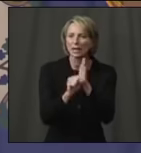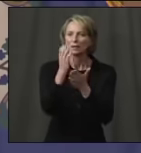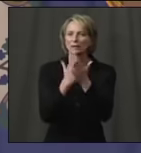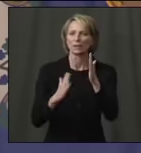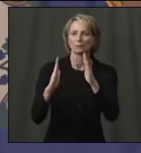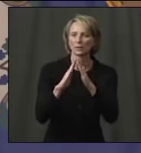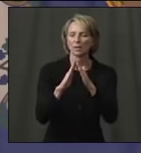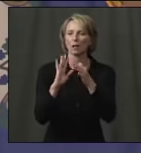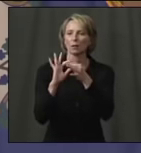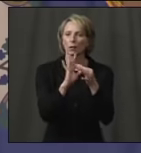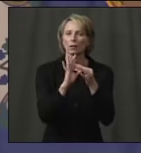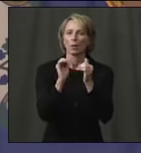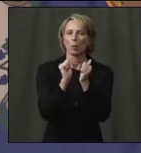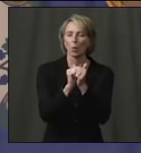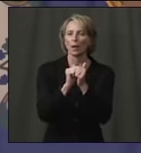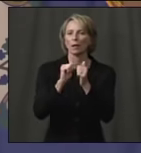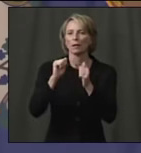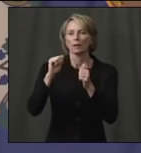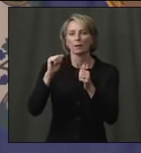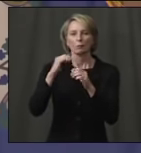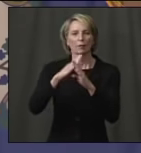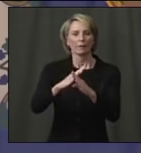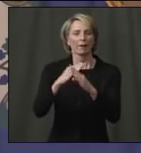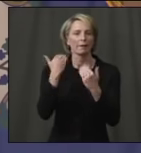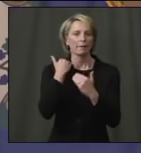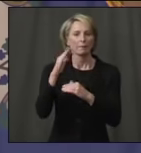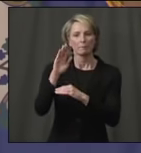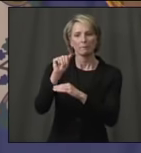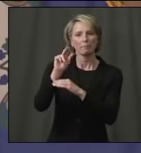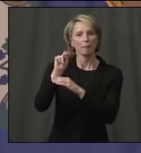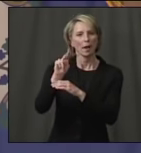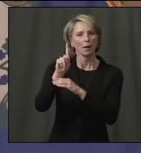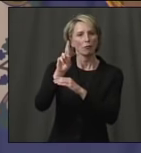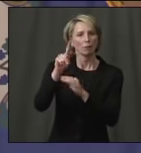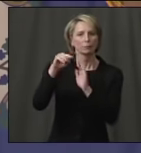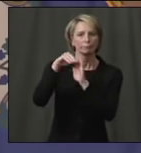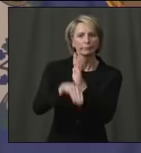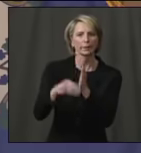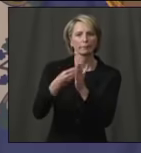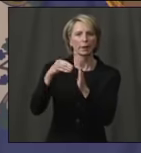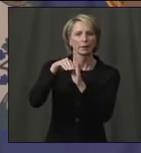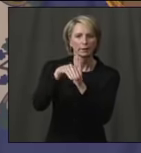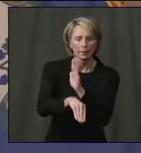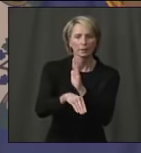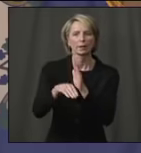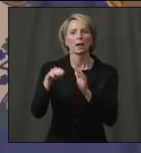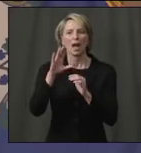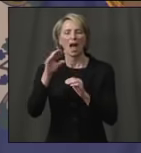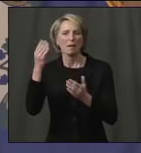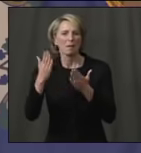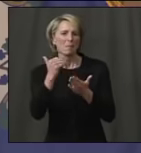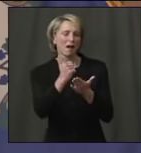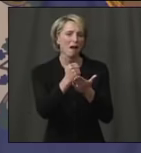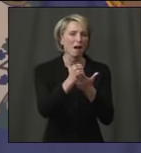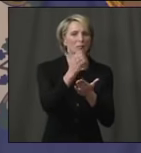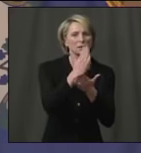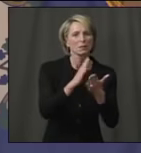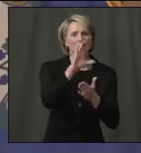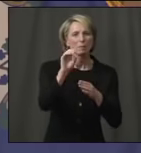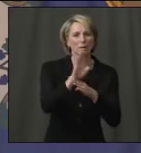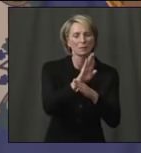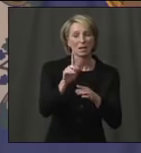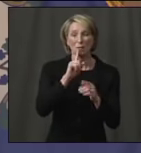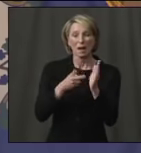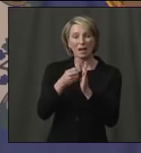did couple that with the possibility of some liability reform for a business. I got to think about that. I mean, I obviously want,